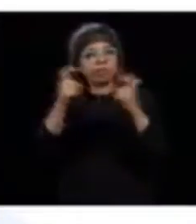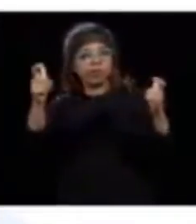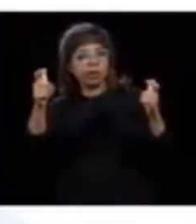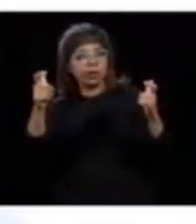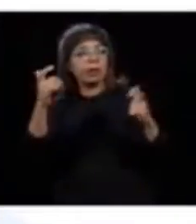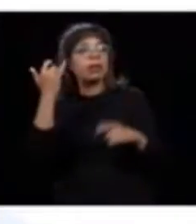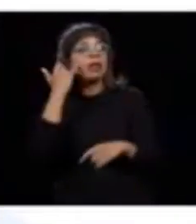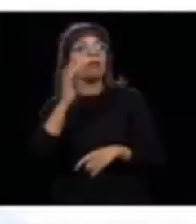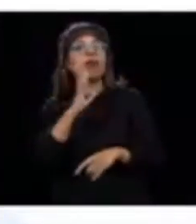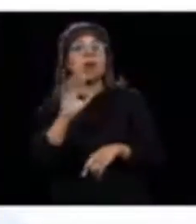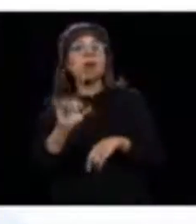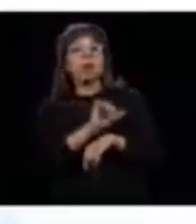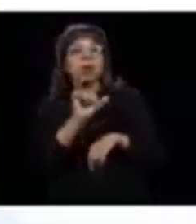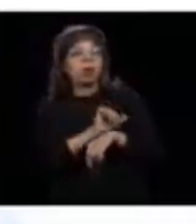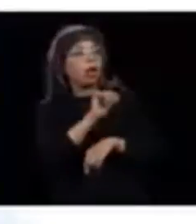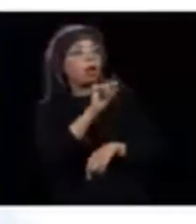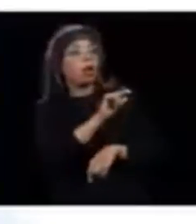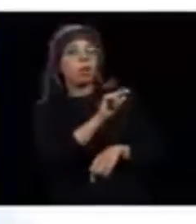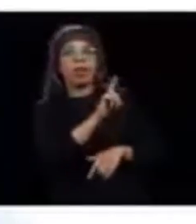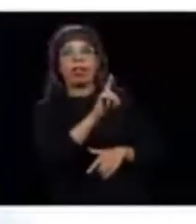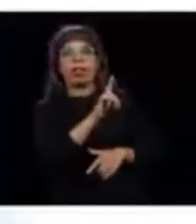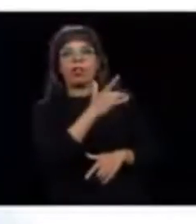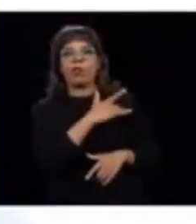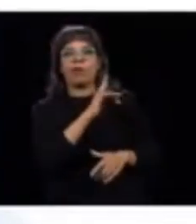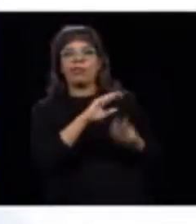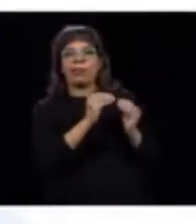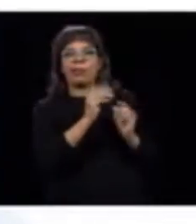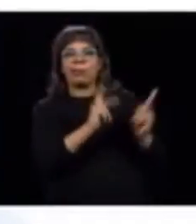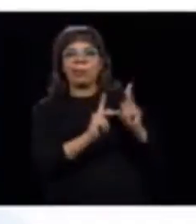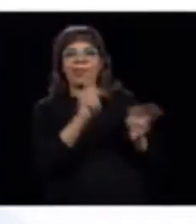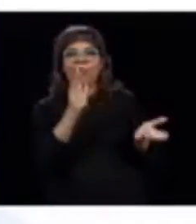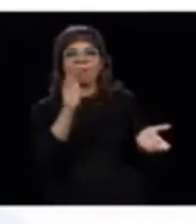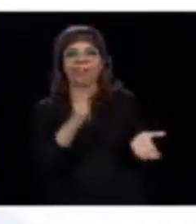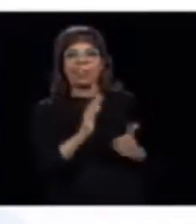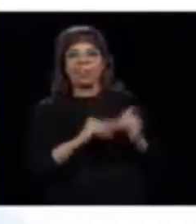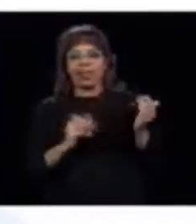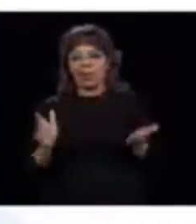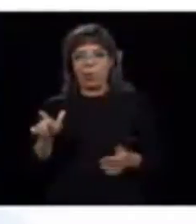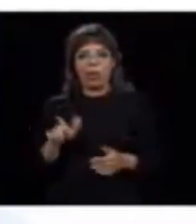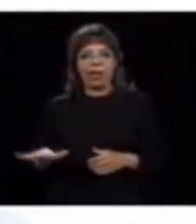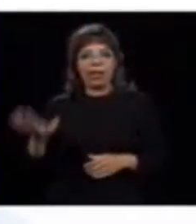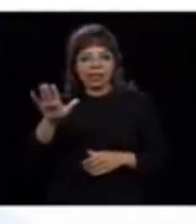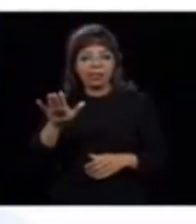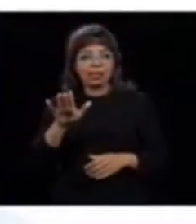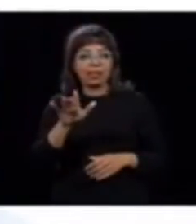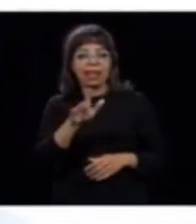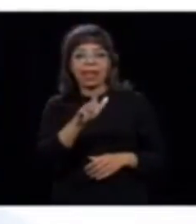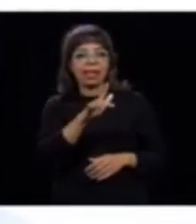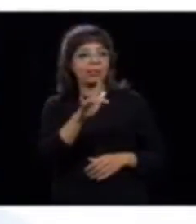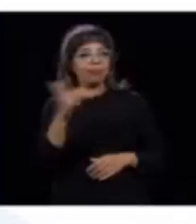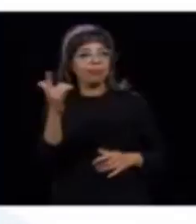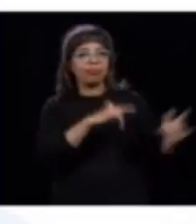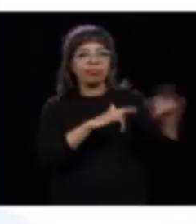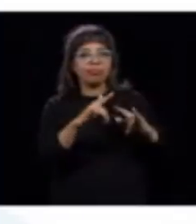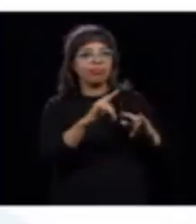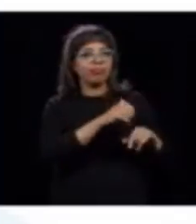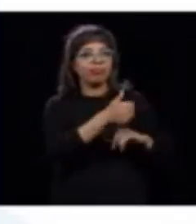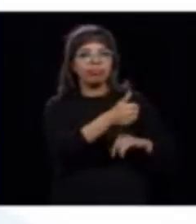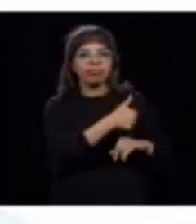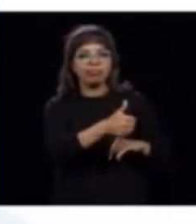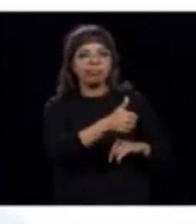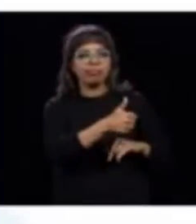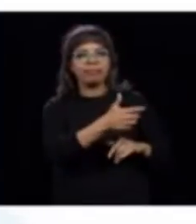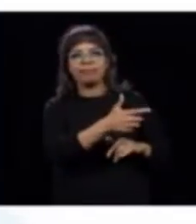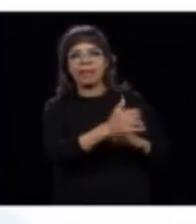to Alberta or small provinces, there is less people, less transmission and everything, and probably less traveling or airports coming from the